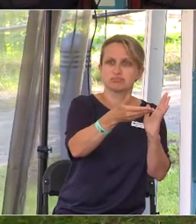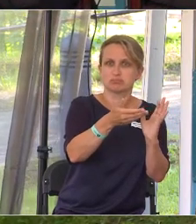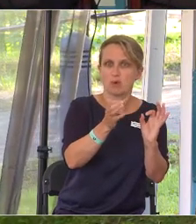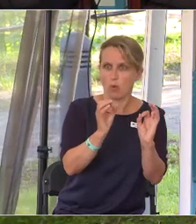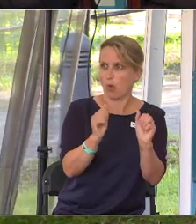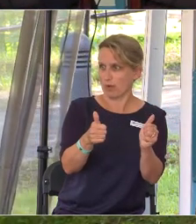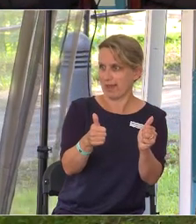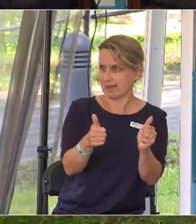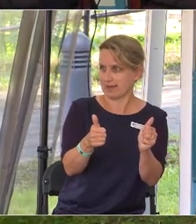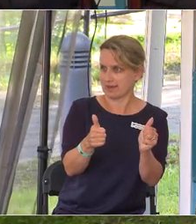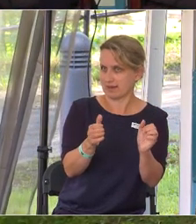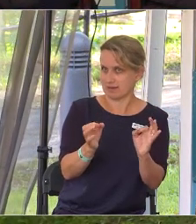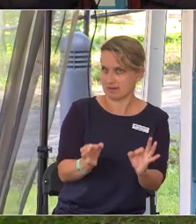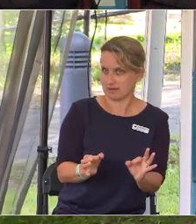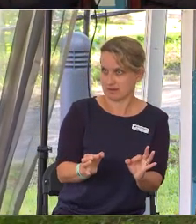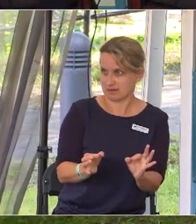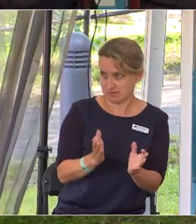how,